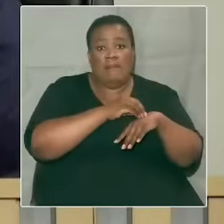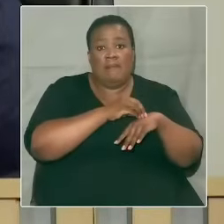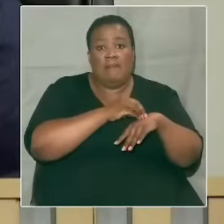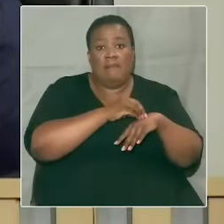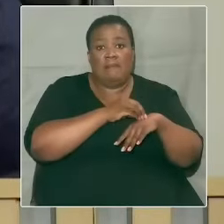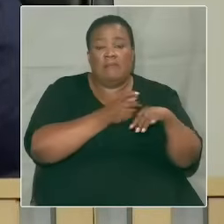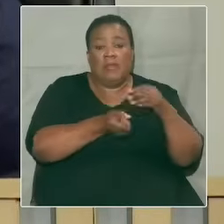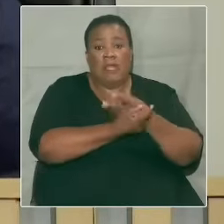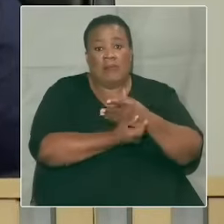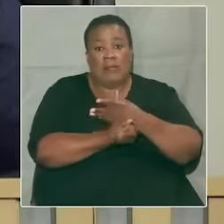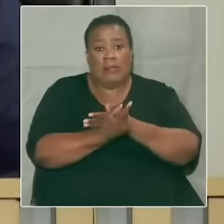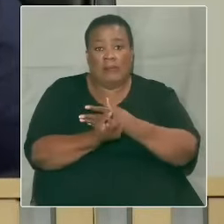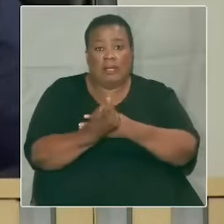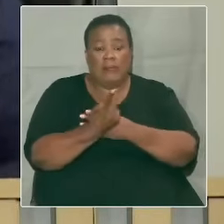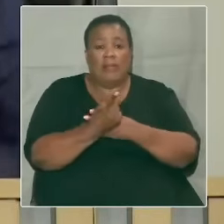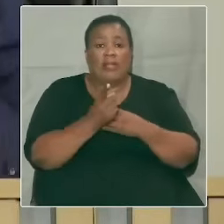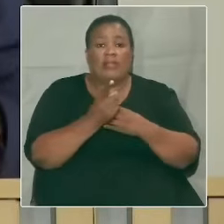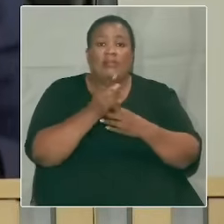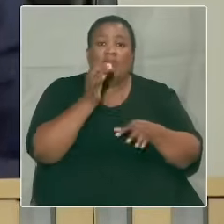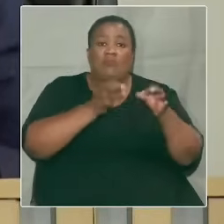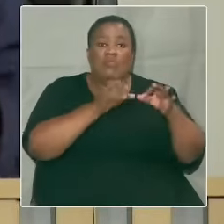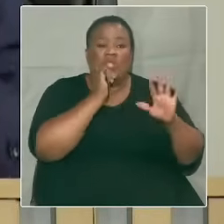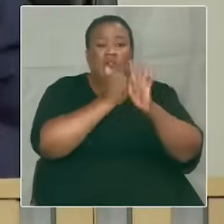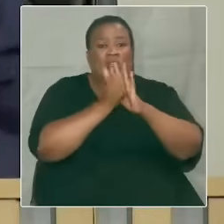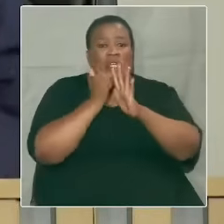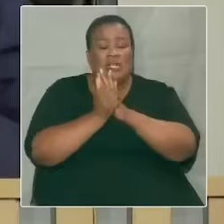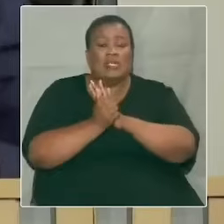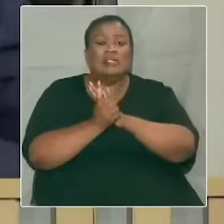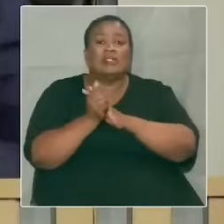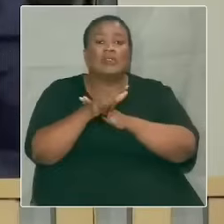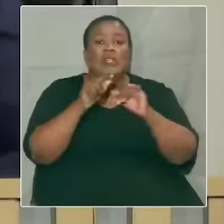So at that tactical level, they will meet daily.